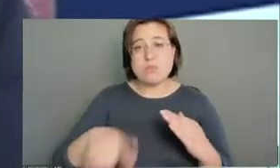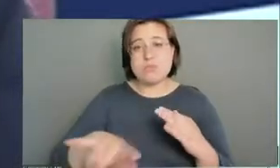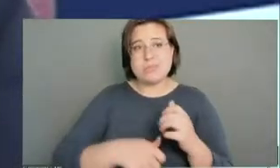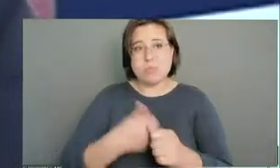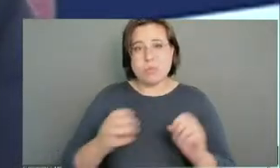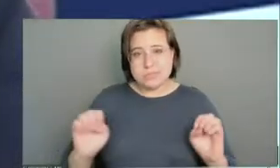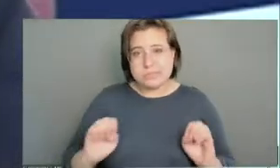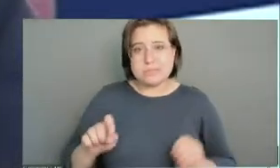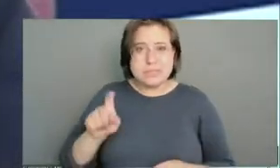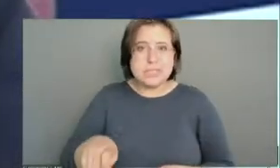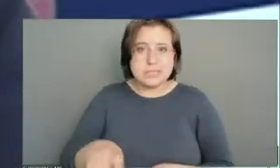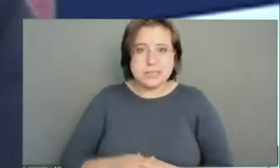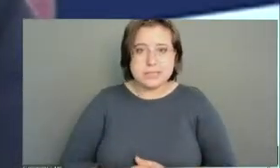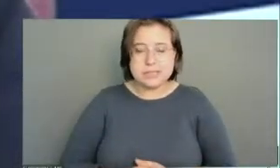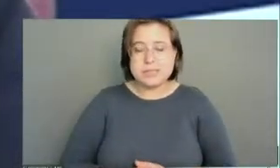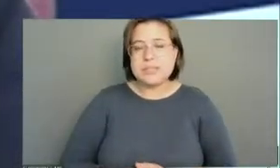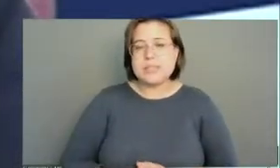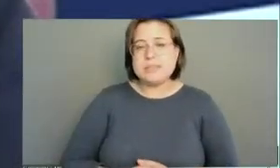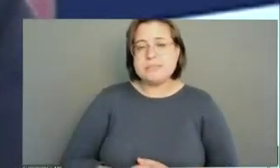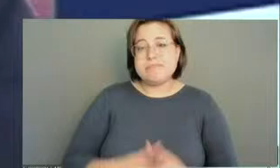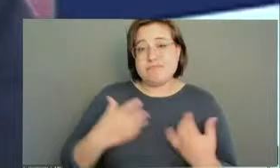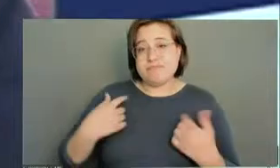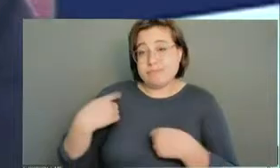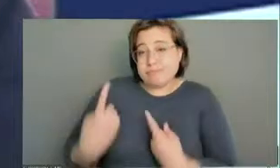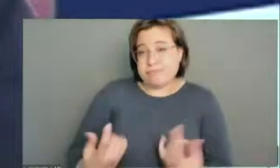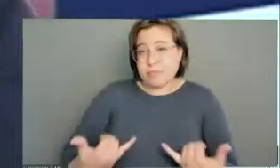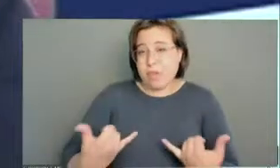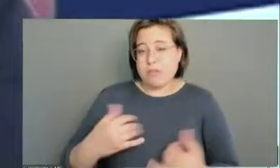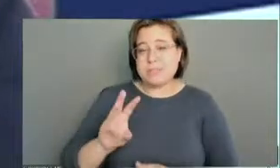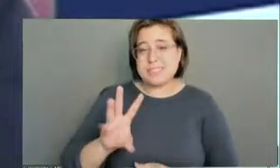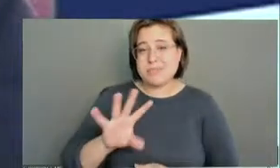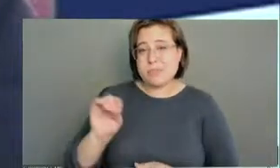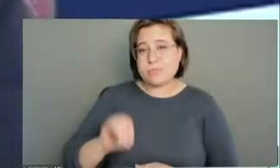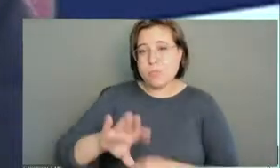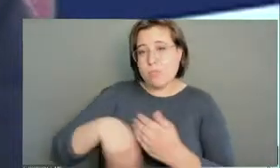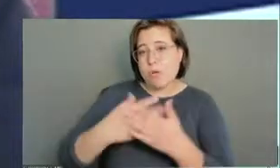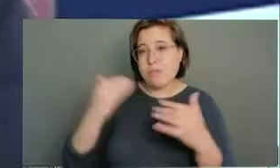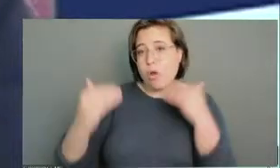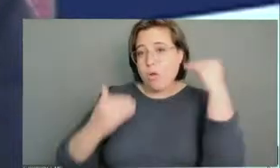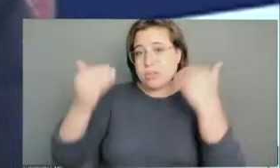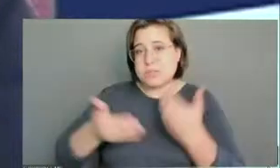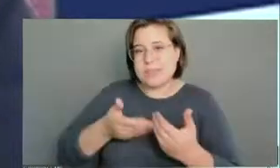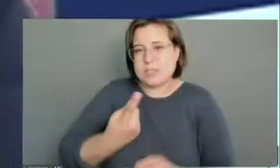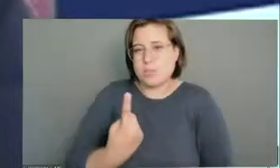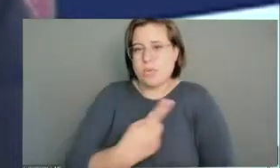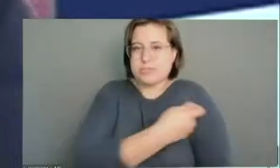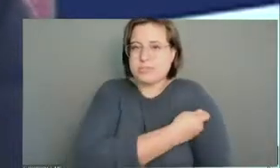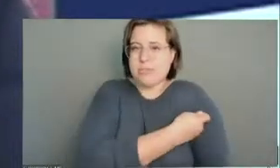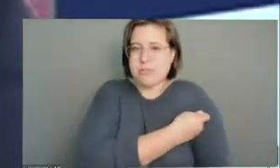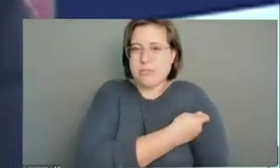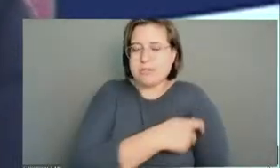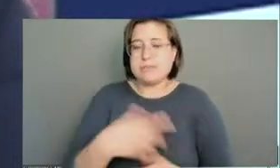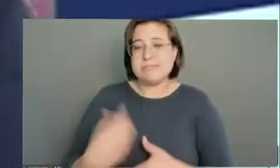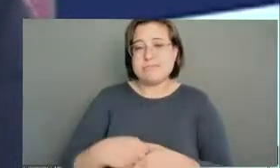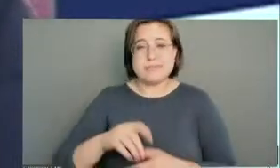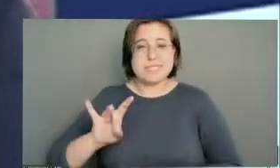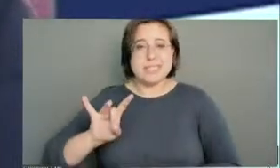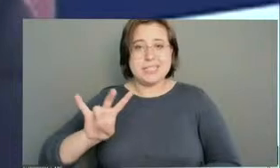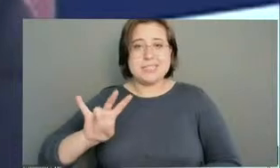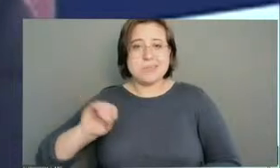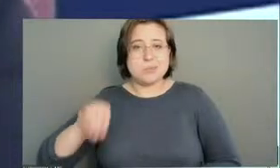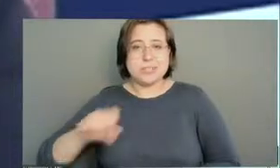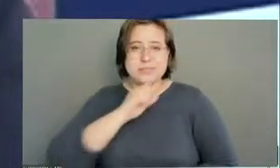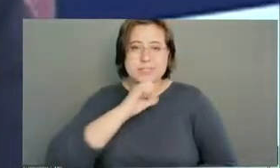need them. 65% of all adults have received at least one shot, including 87% of